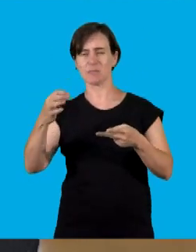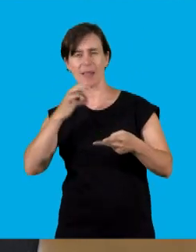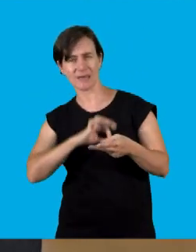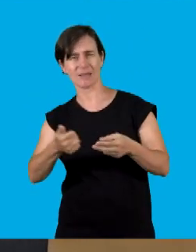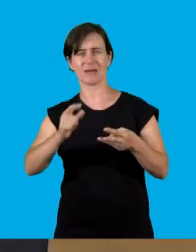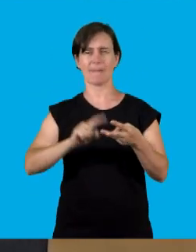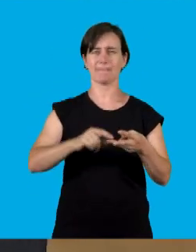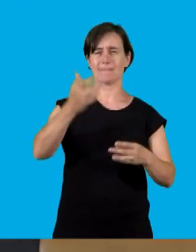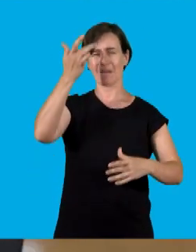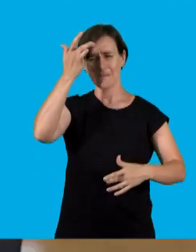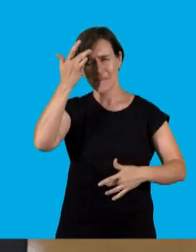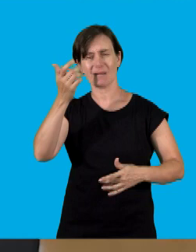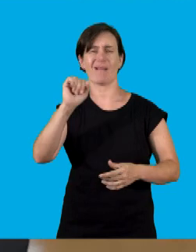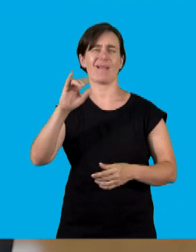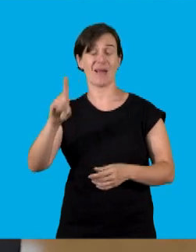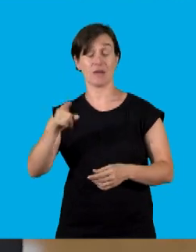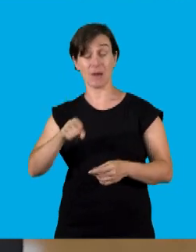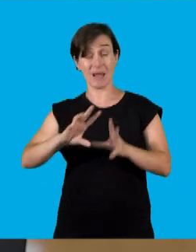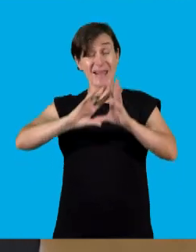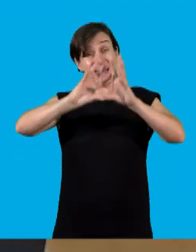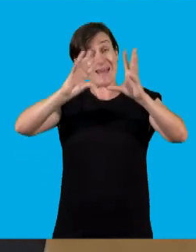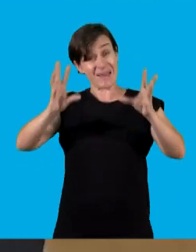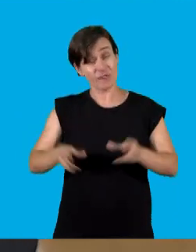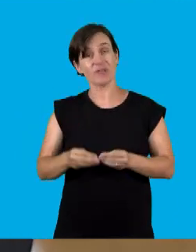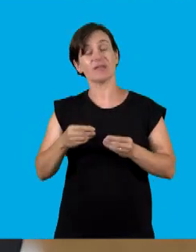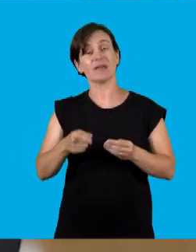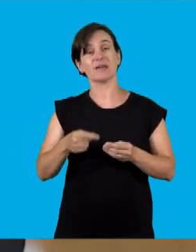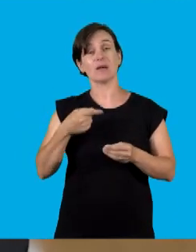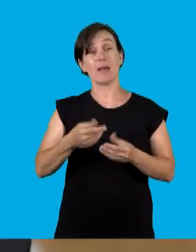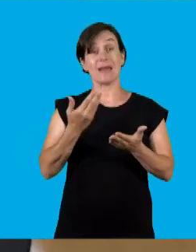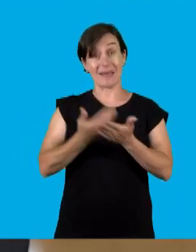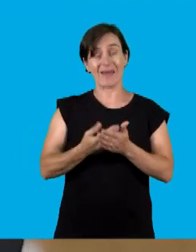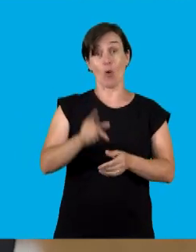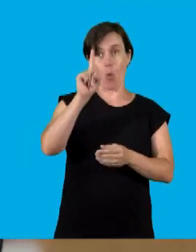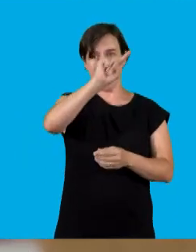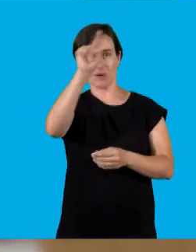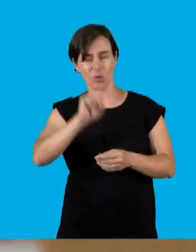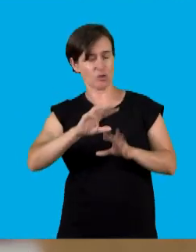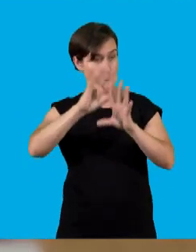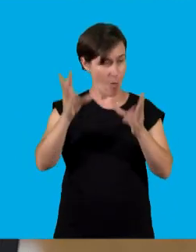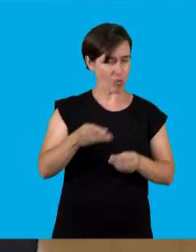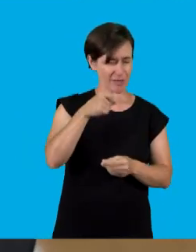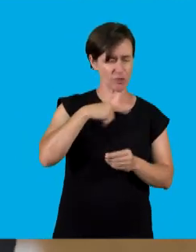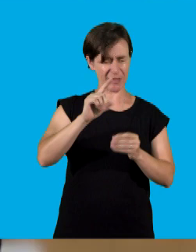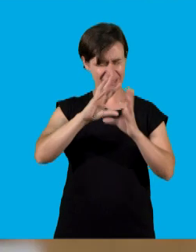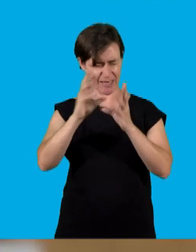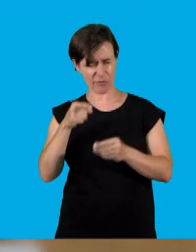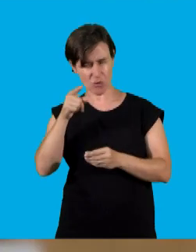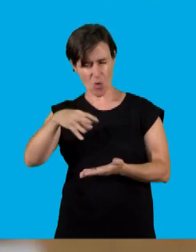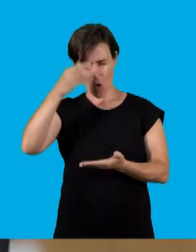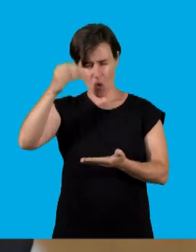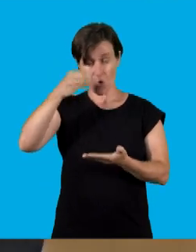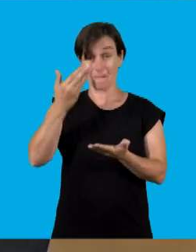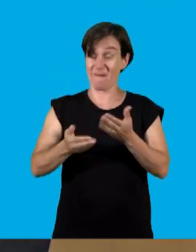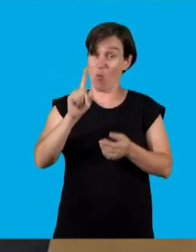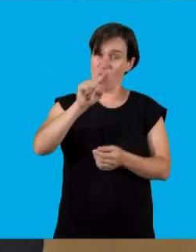medical aid tax credit. But remember, all of this we'll put into one sum, right? So you will have to apply all of this